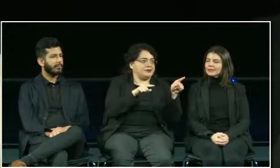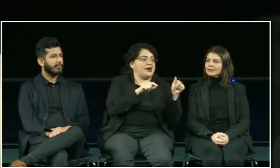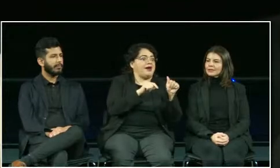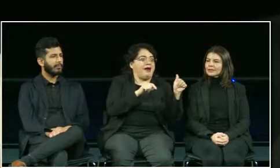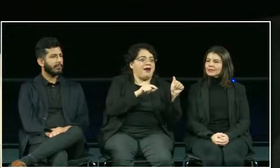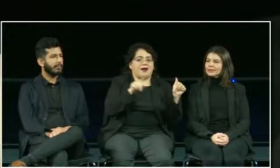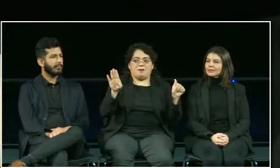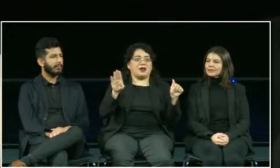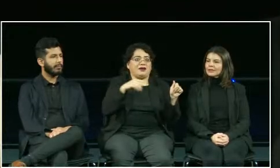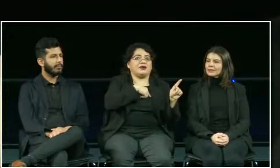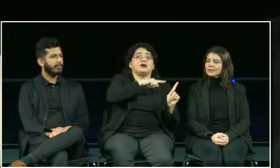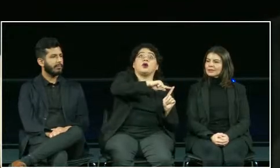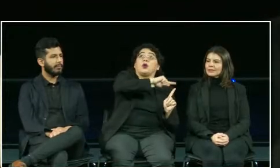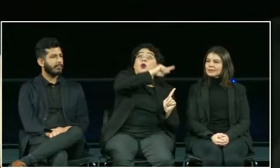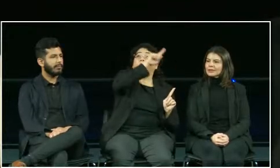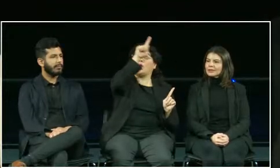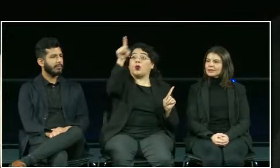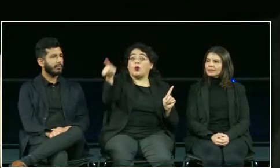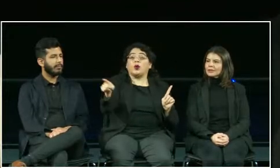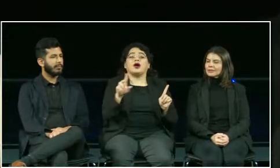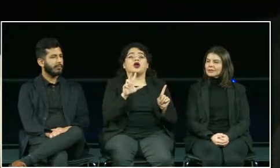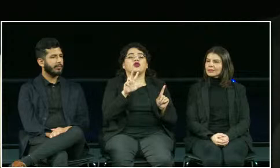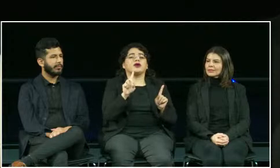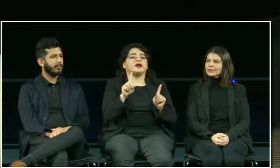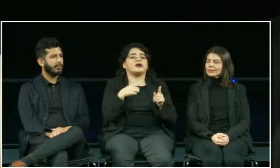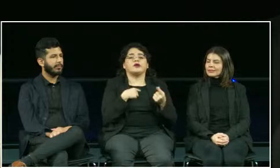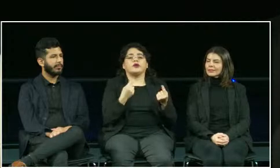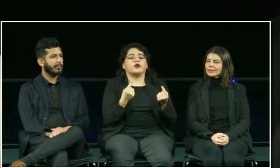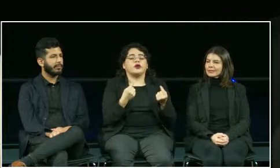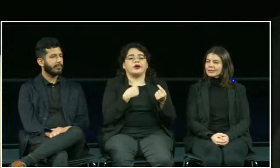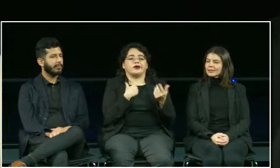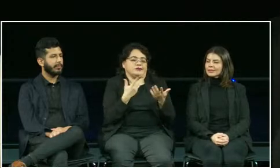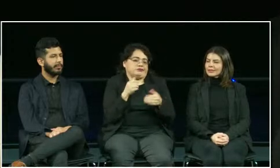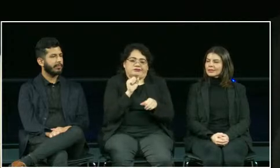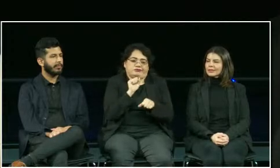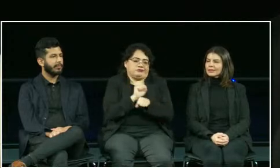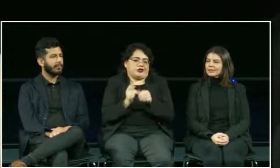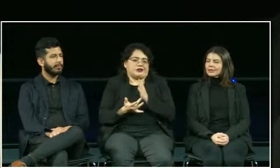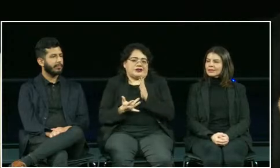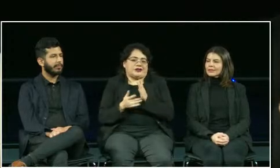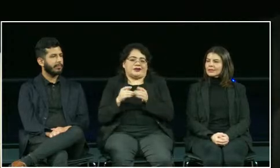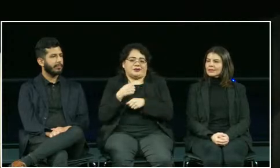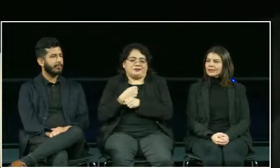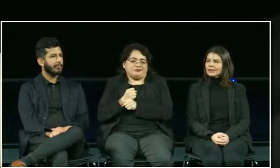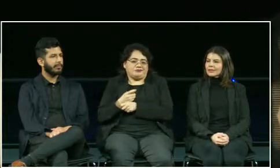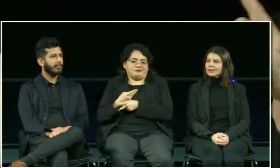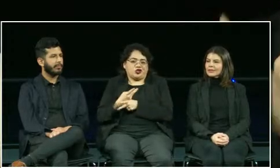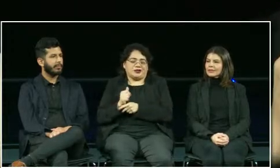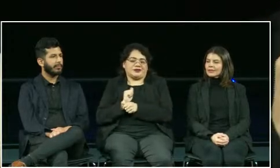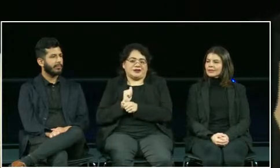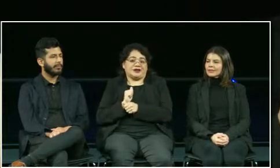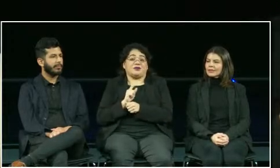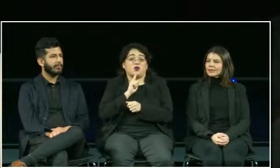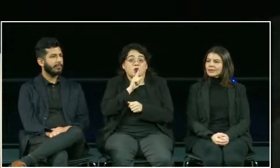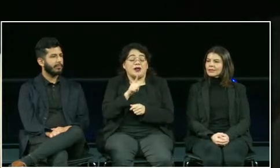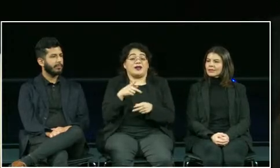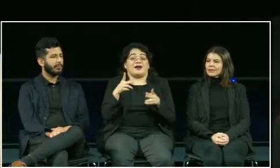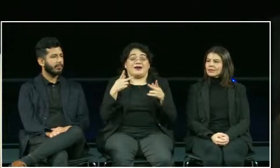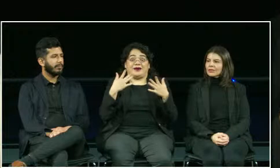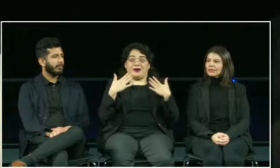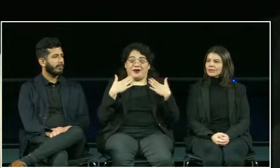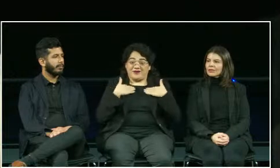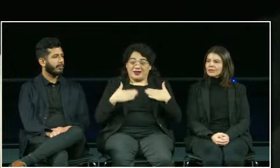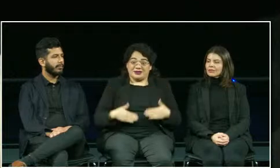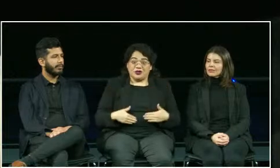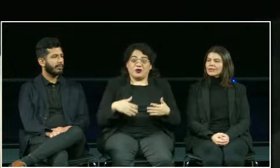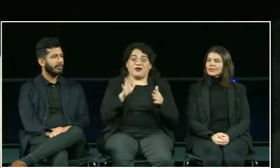to do it in 3D afterwards. And then a third thing was shooting a real physical film raven in